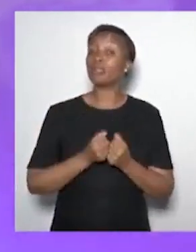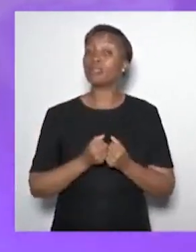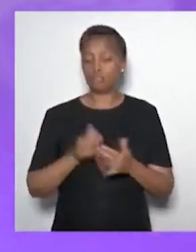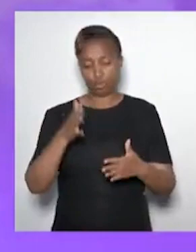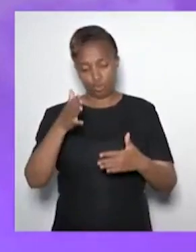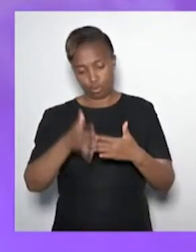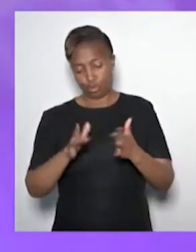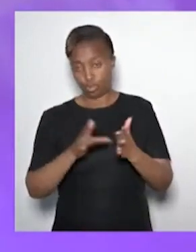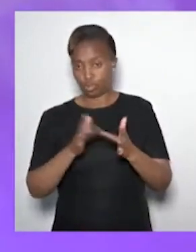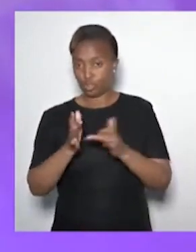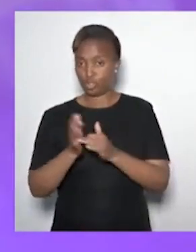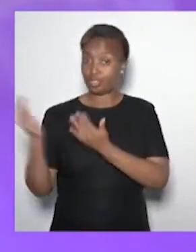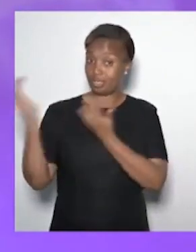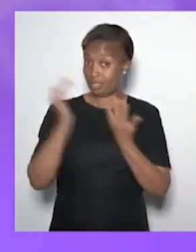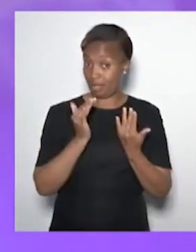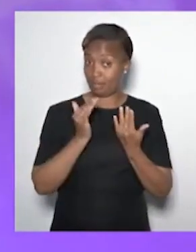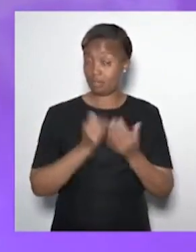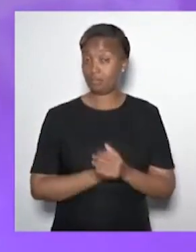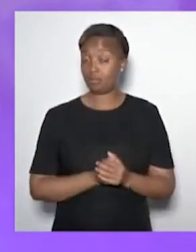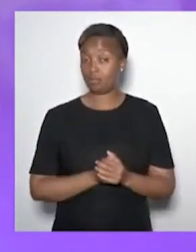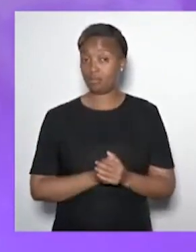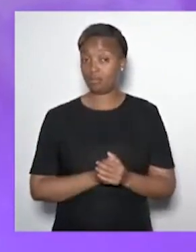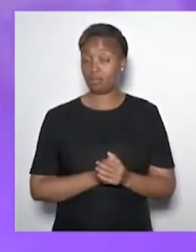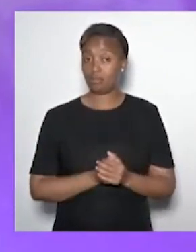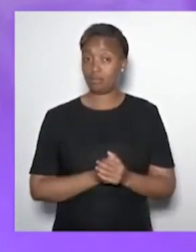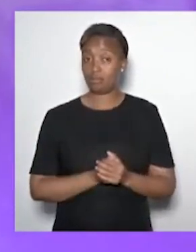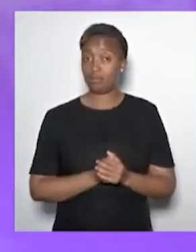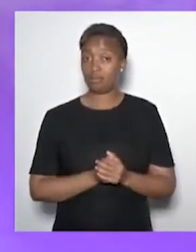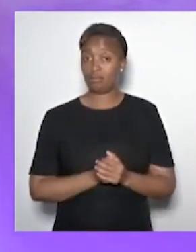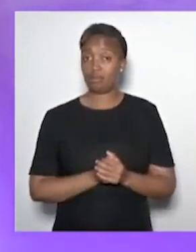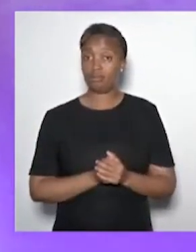until Jesus comes,